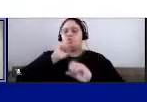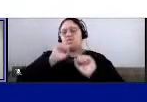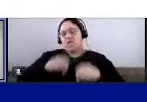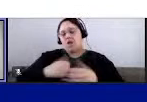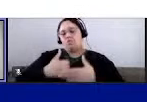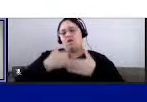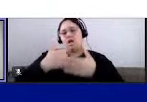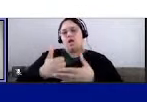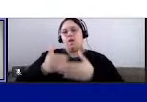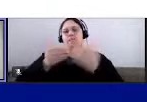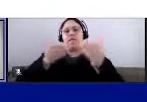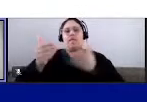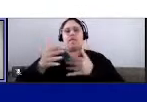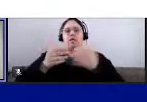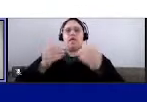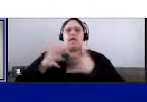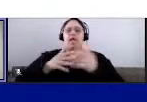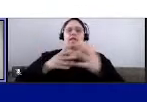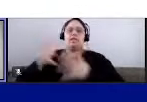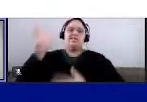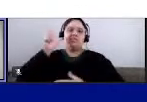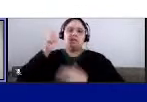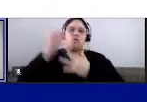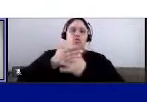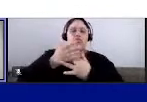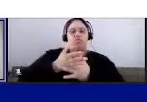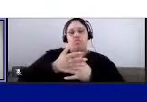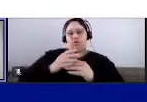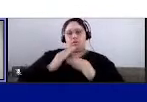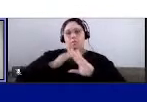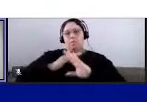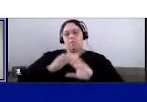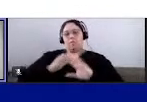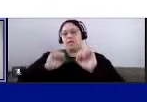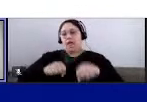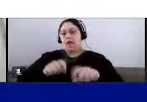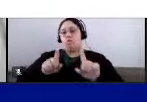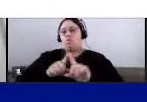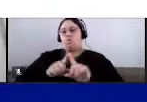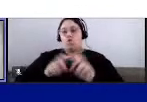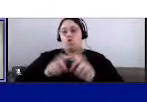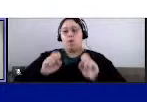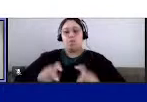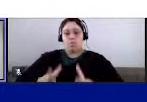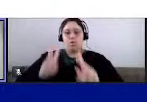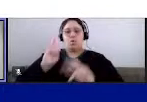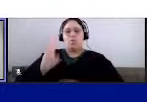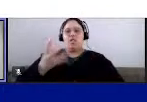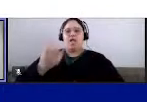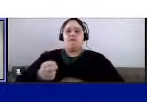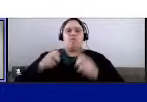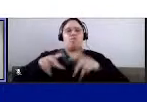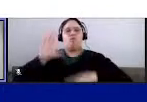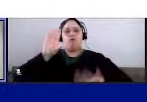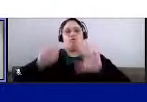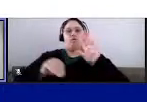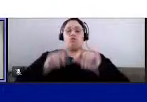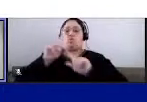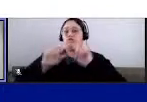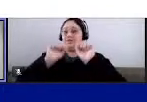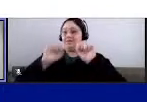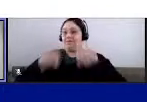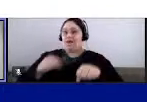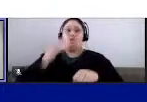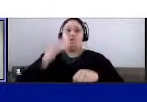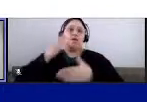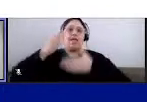to mitigate any sound or interruption. We will also have the opportunity, members, to ask questions at the